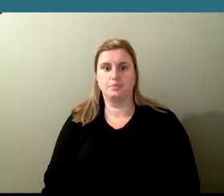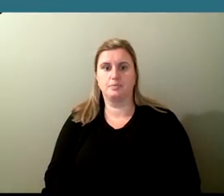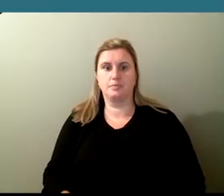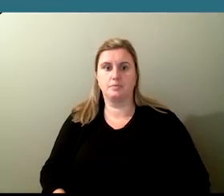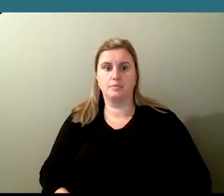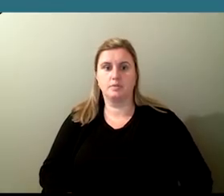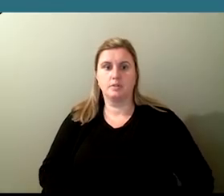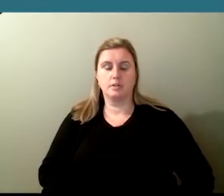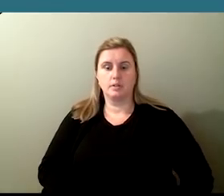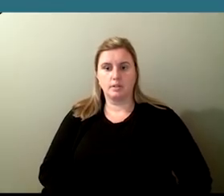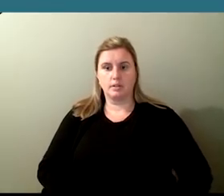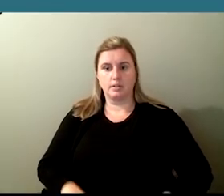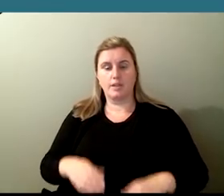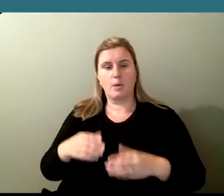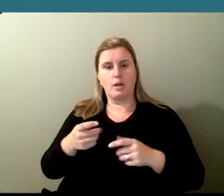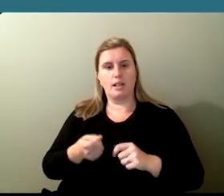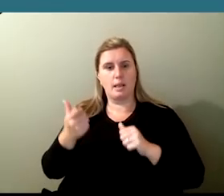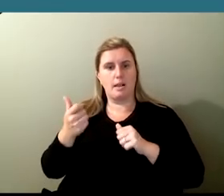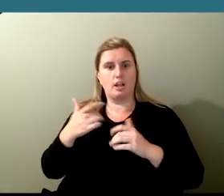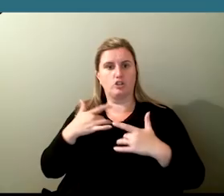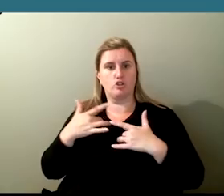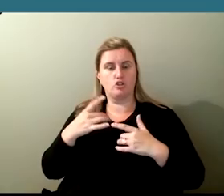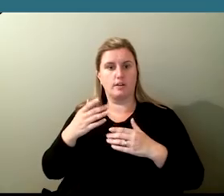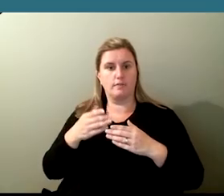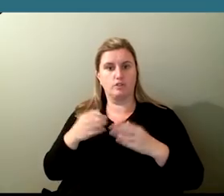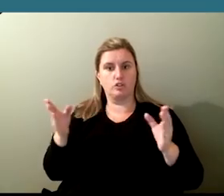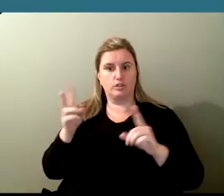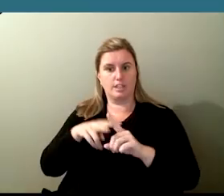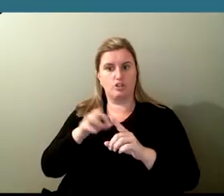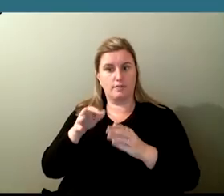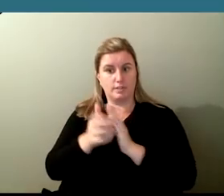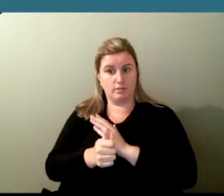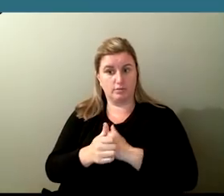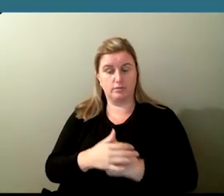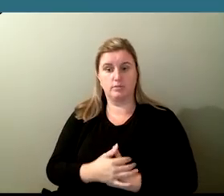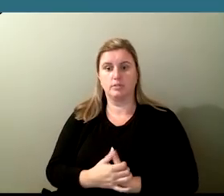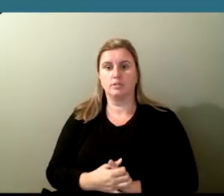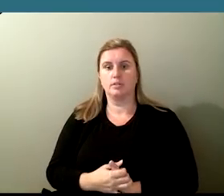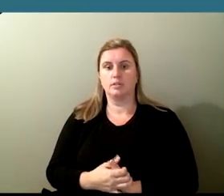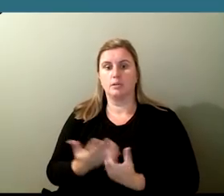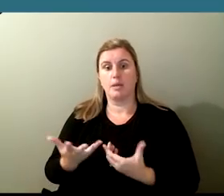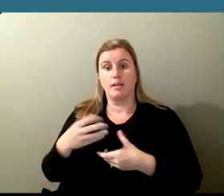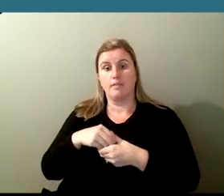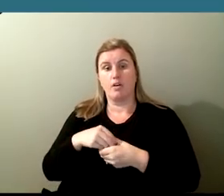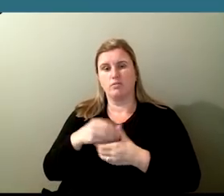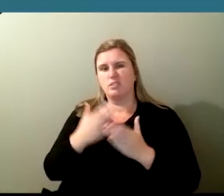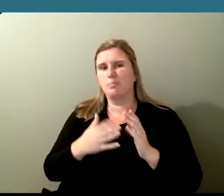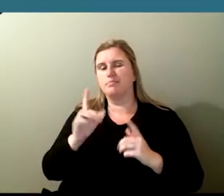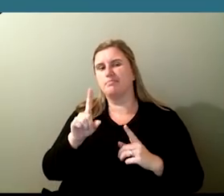Eliminate concerns regarding generalization of skills, of course. It may involve, but